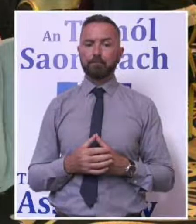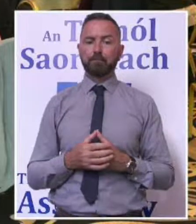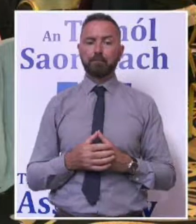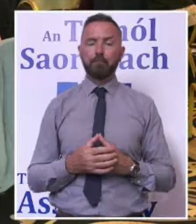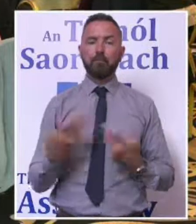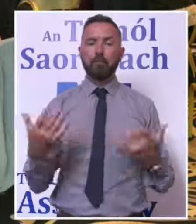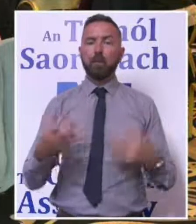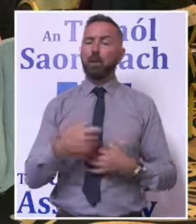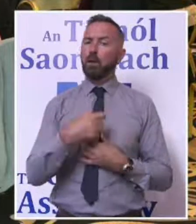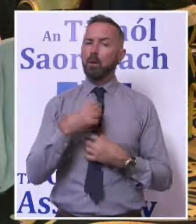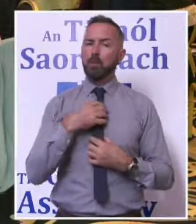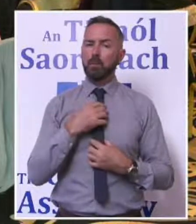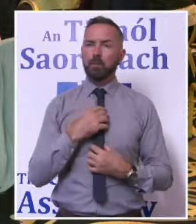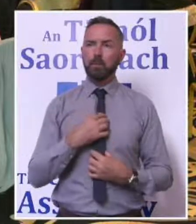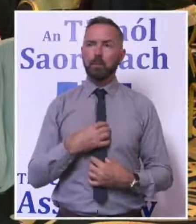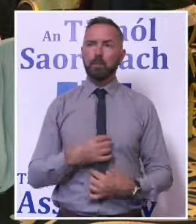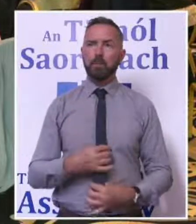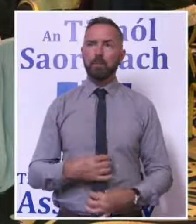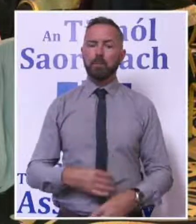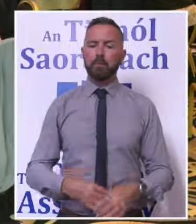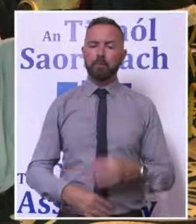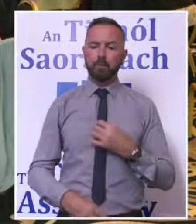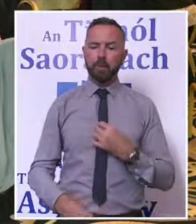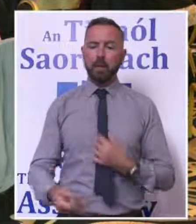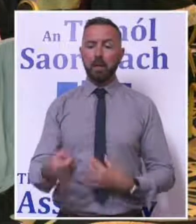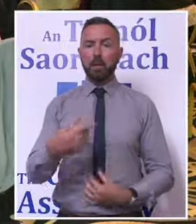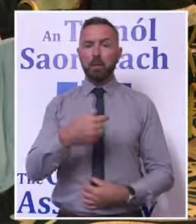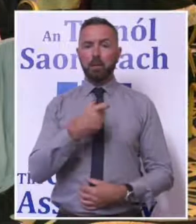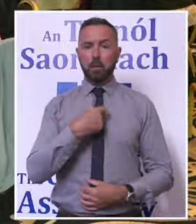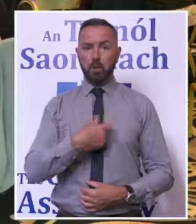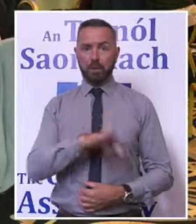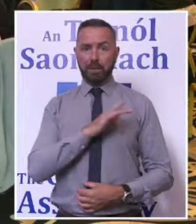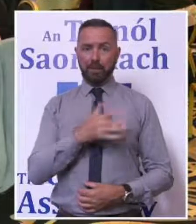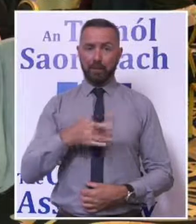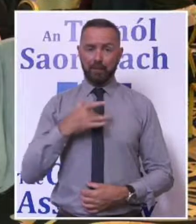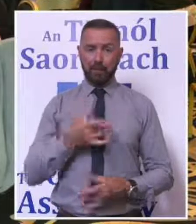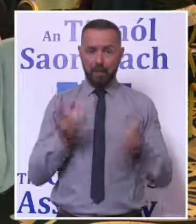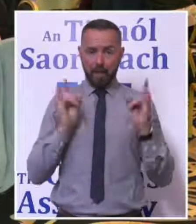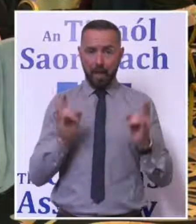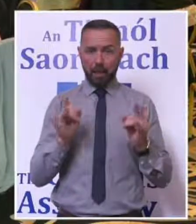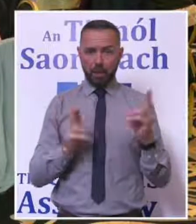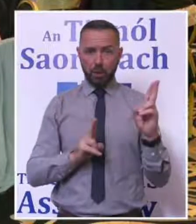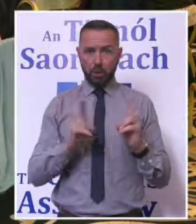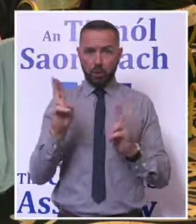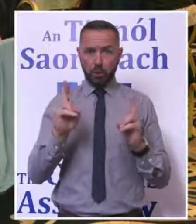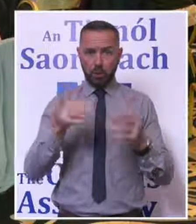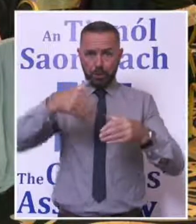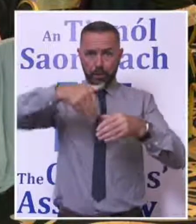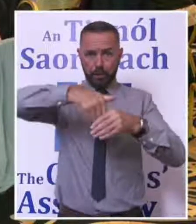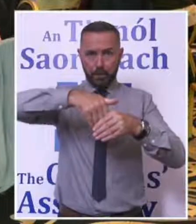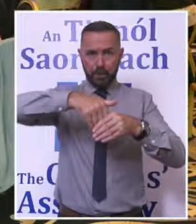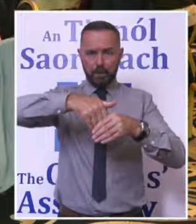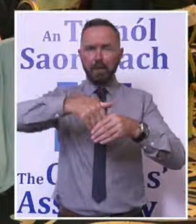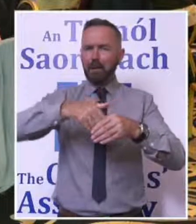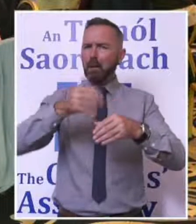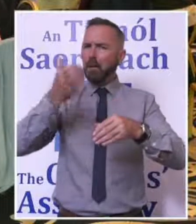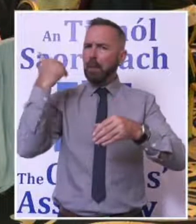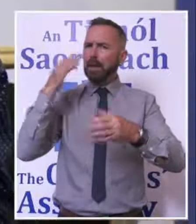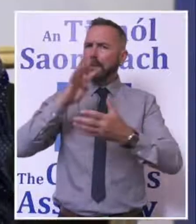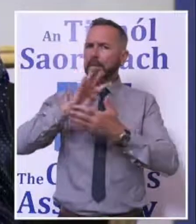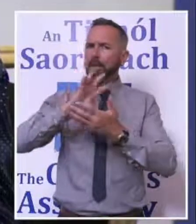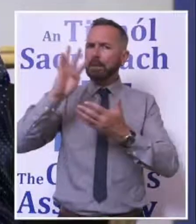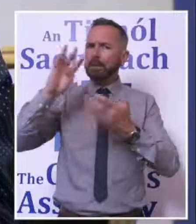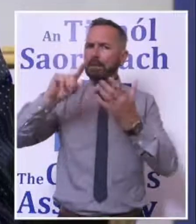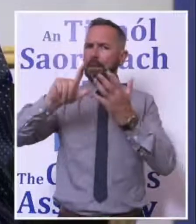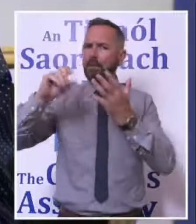Personally, I would devolve, and I think health was a major function of the local authorities until the 1970s when the health boards were